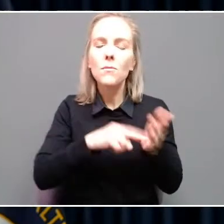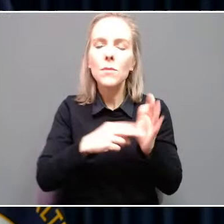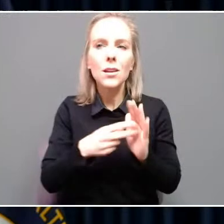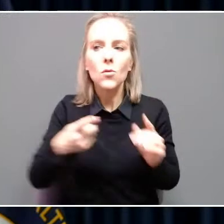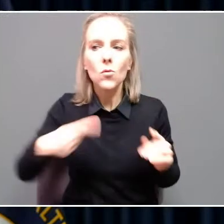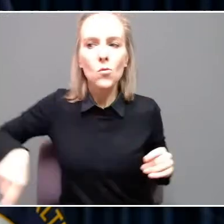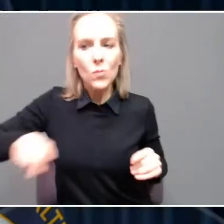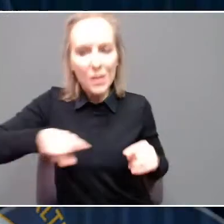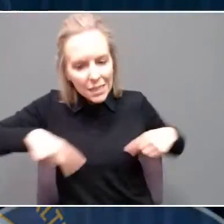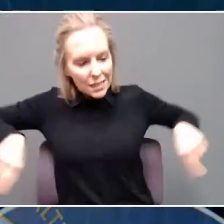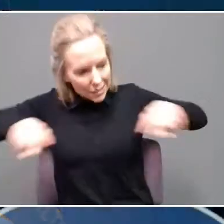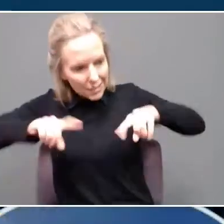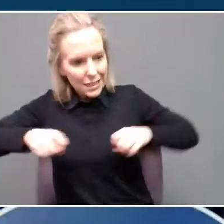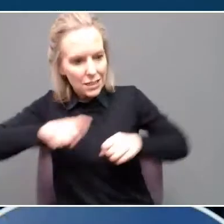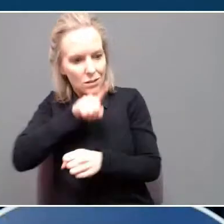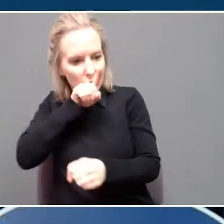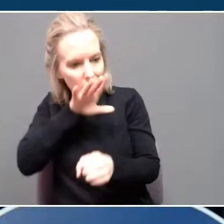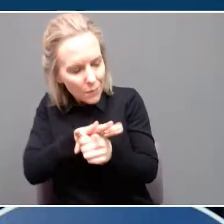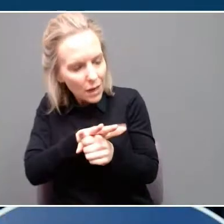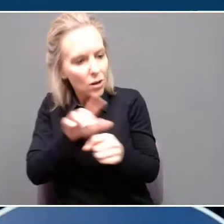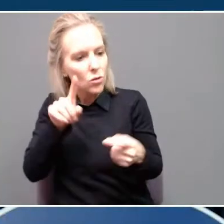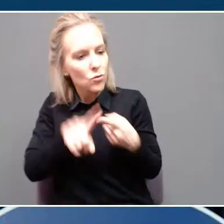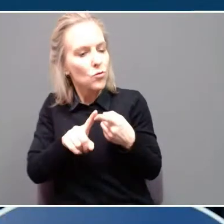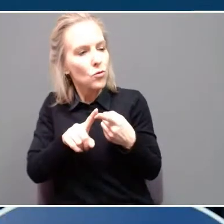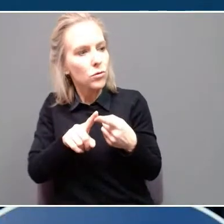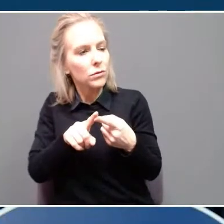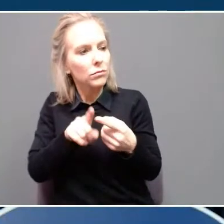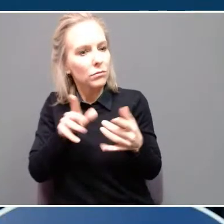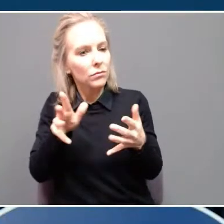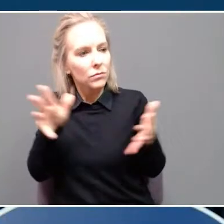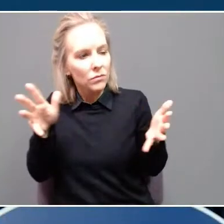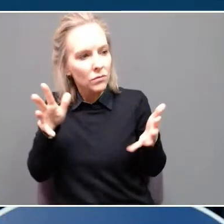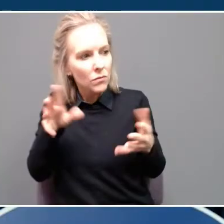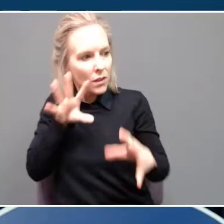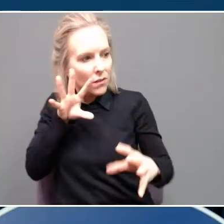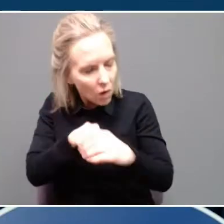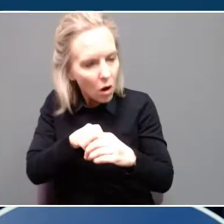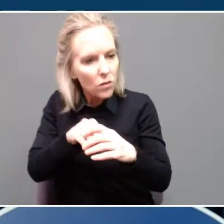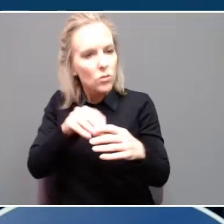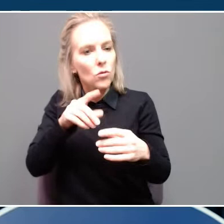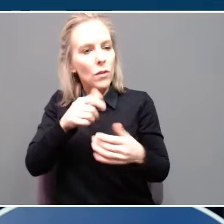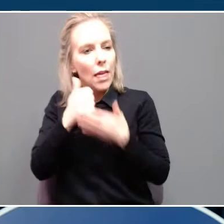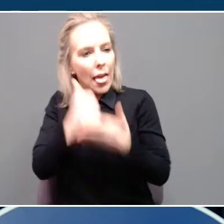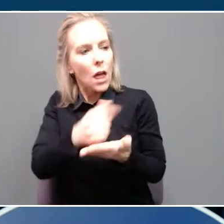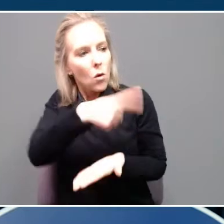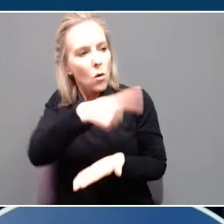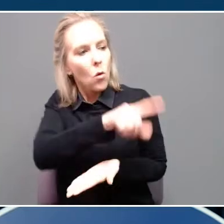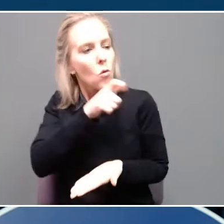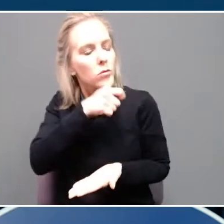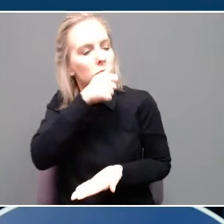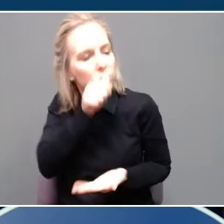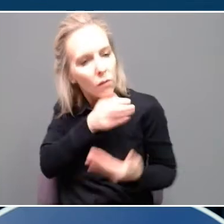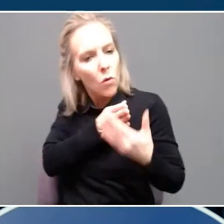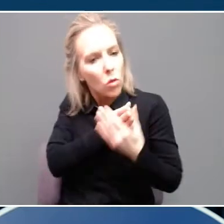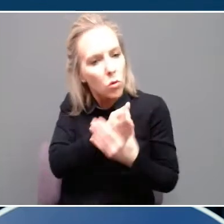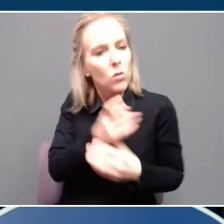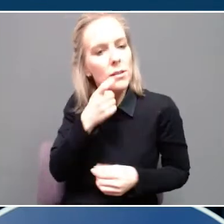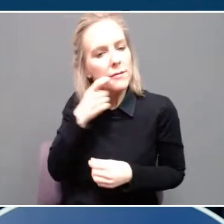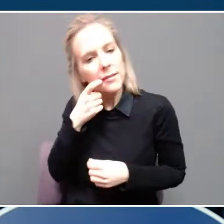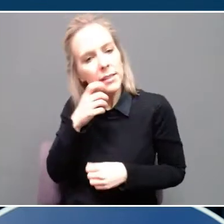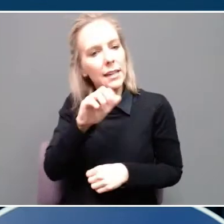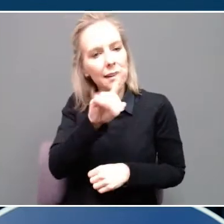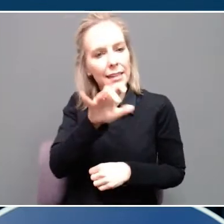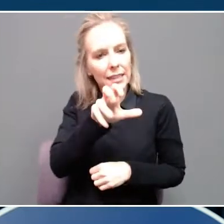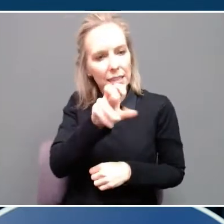those that are suffering from addiction. We've got to make sure that we have adequate treatment facilities. I actually had one of the major providers